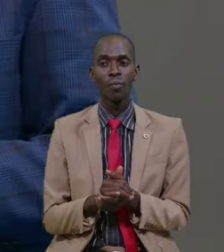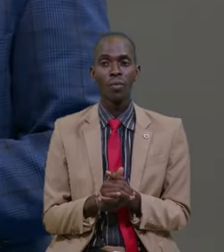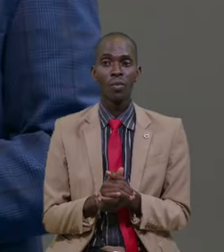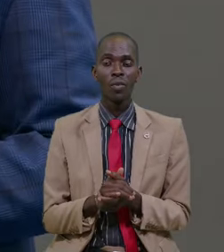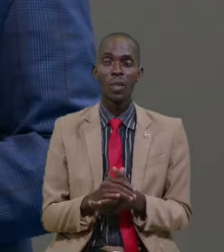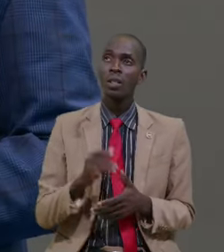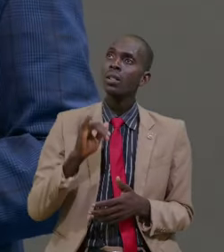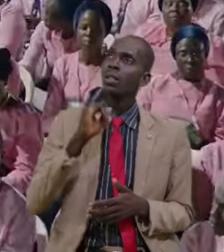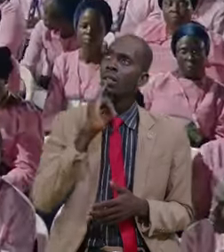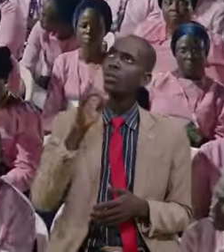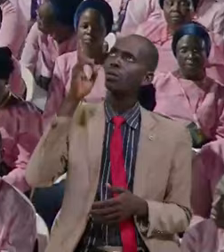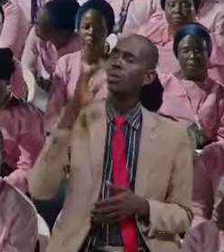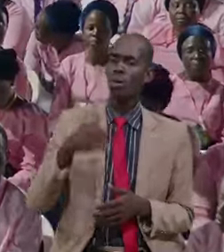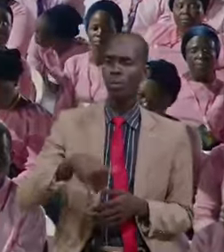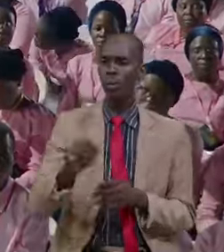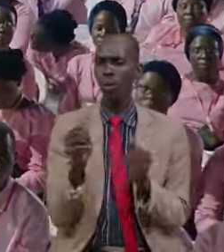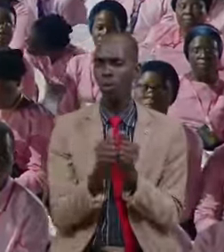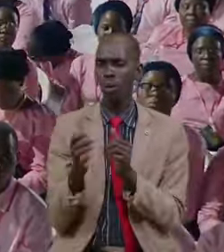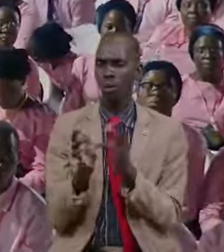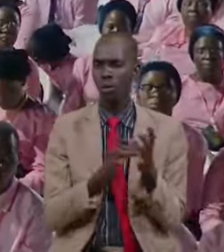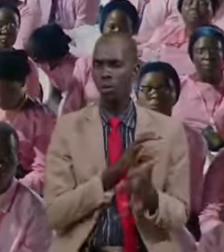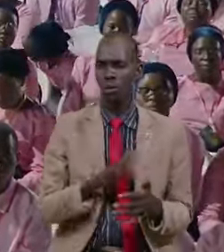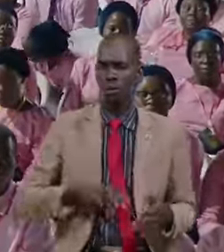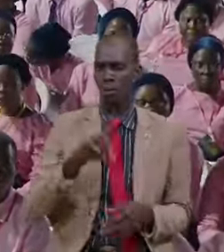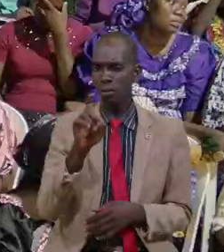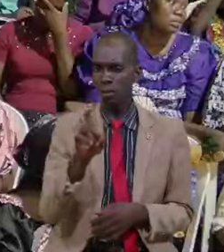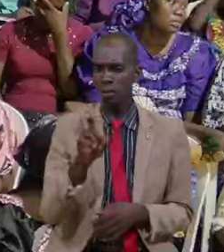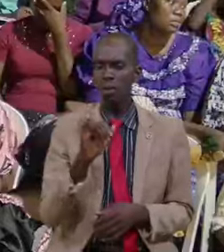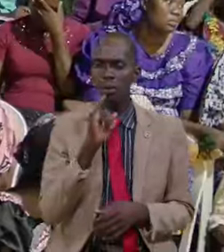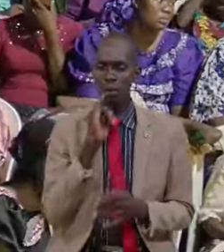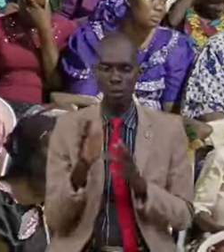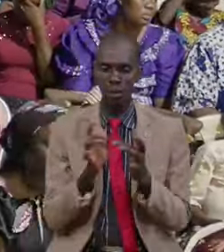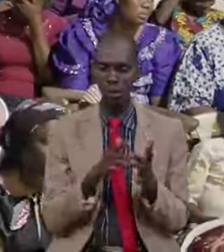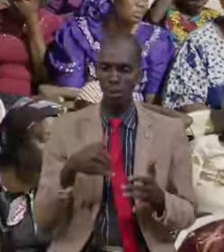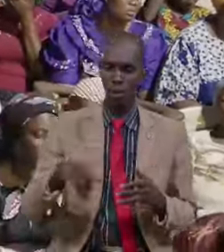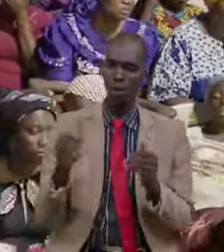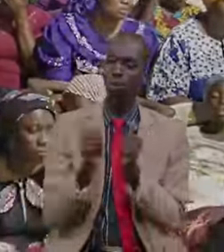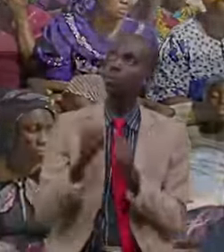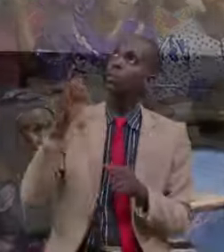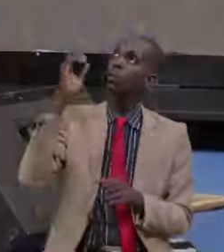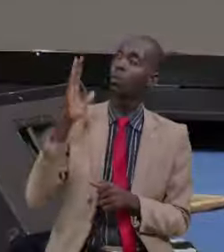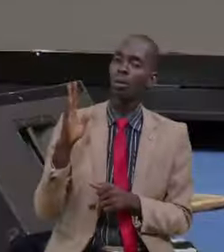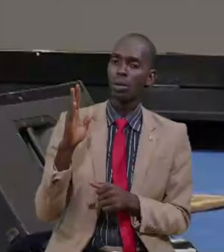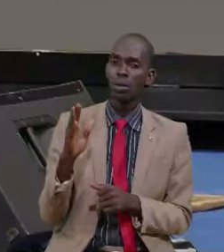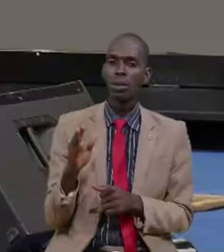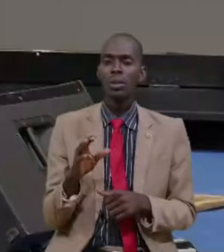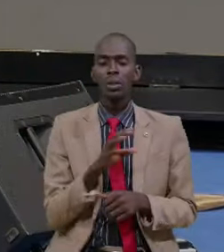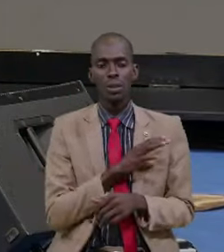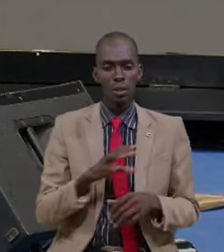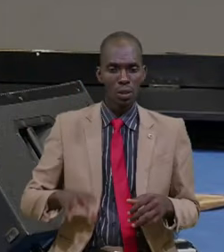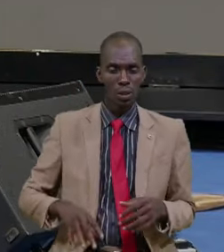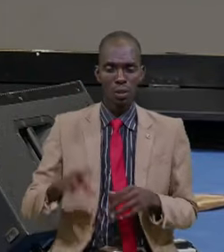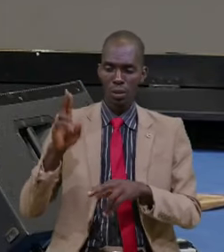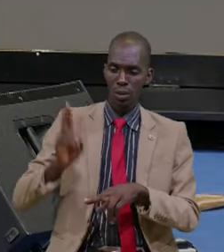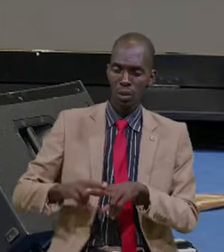with Christ? Is Christ still with God? He sits on the right hand of